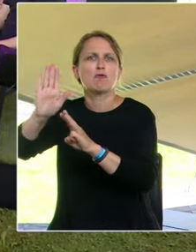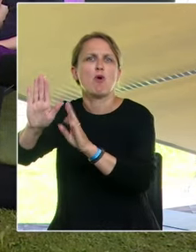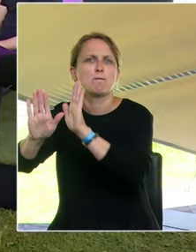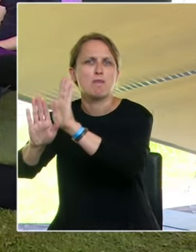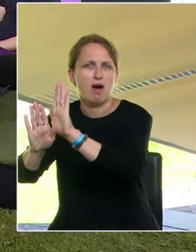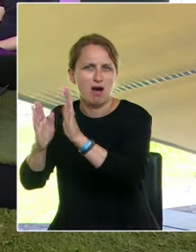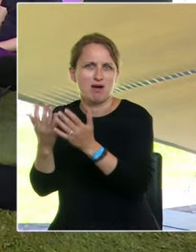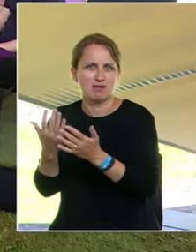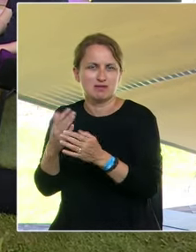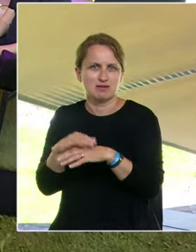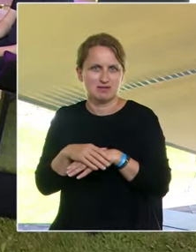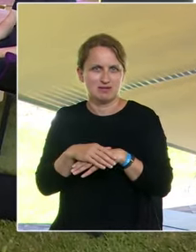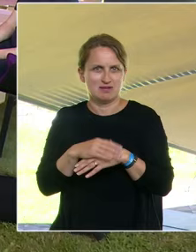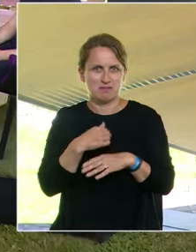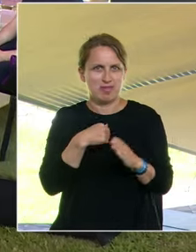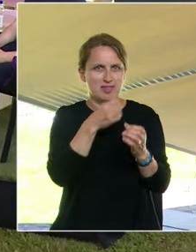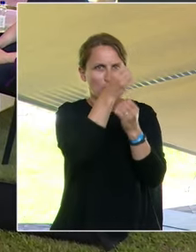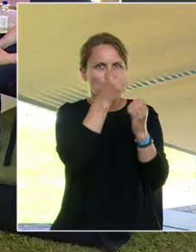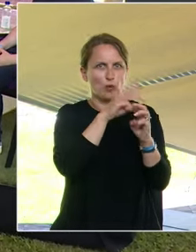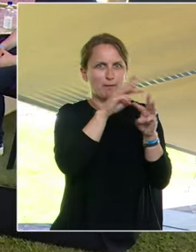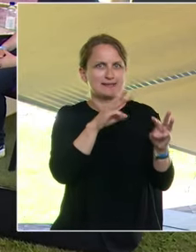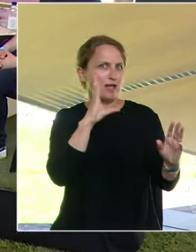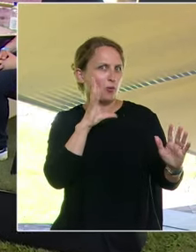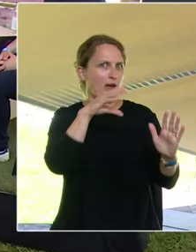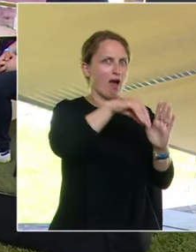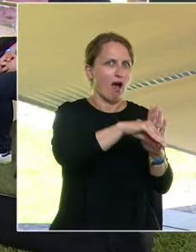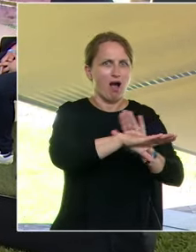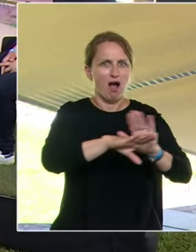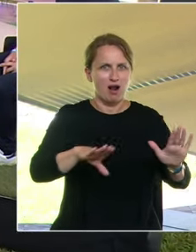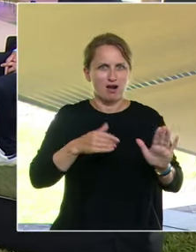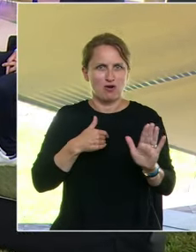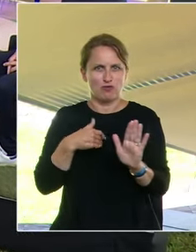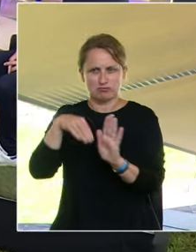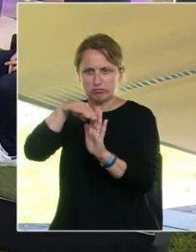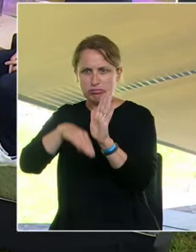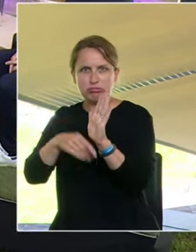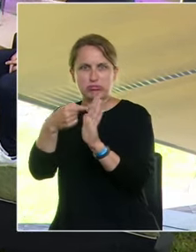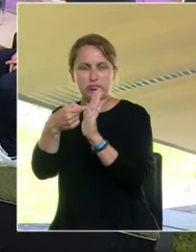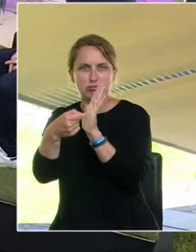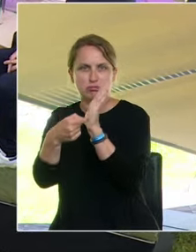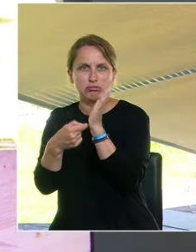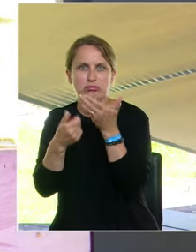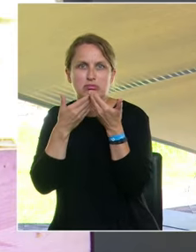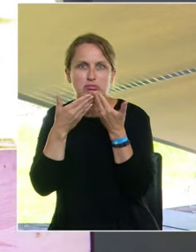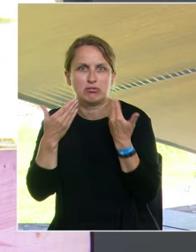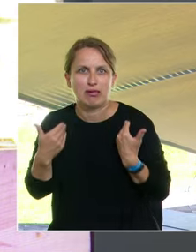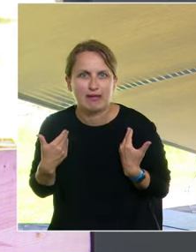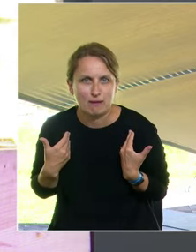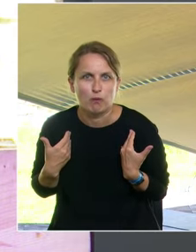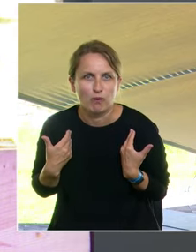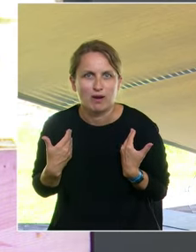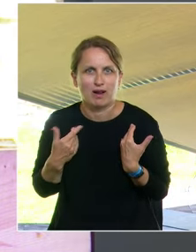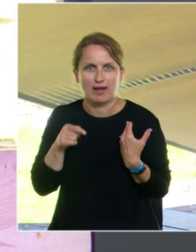was just soft, blah blah blah, and they really didn't care much about this. If we sometimes went to them and